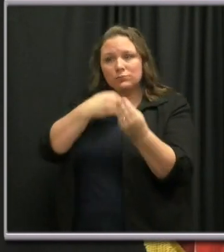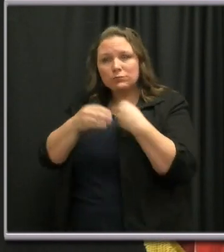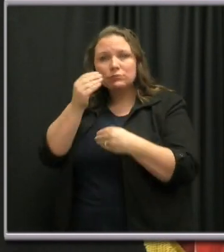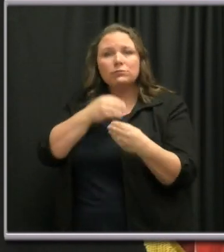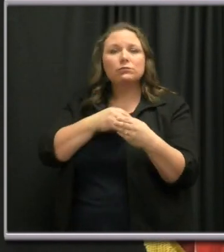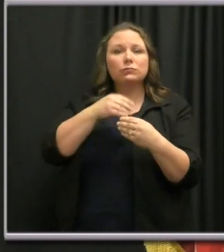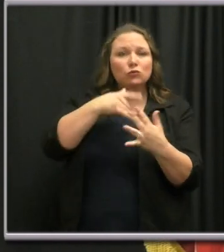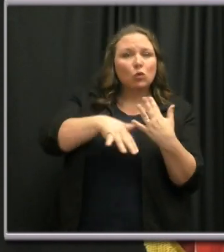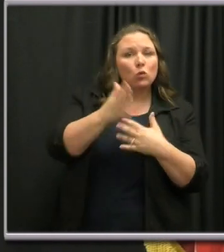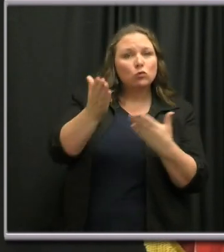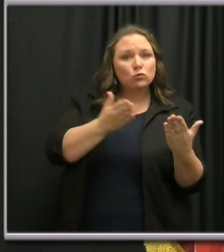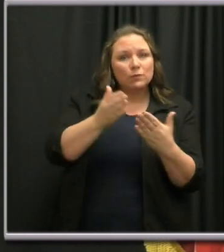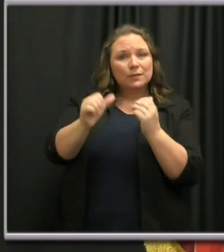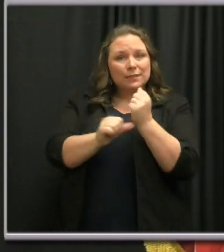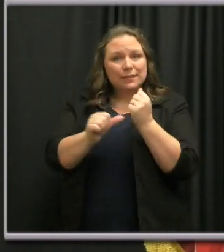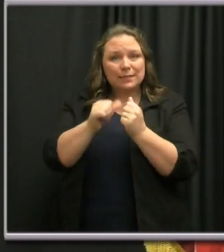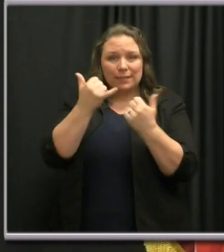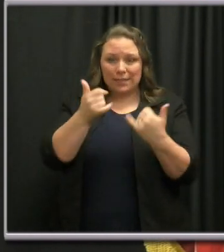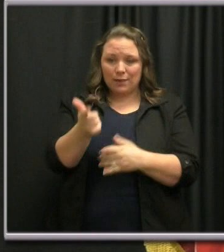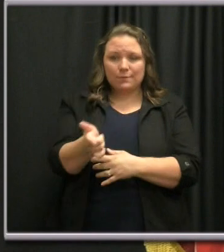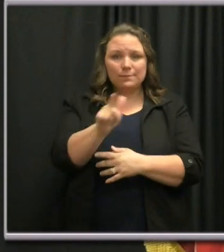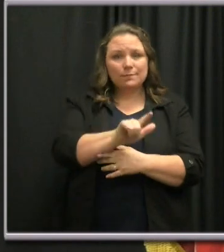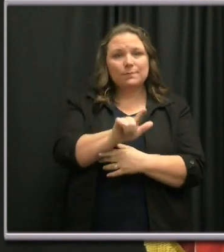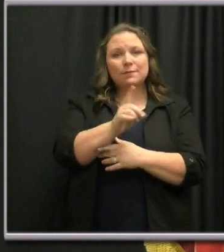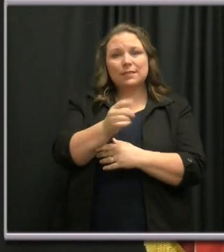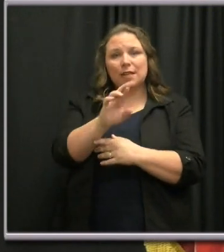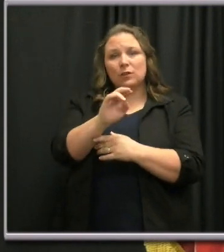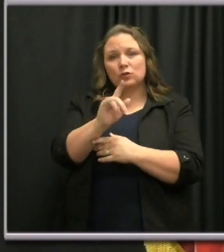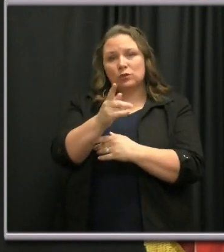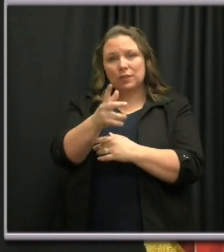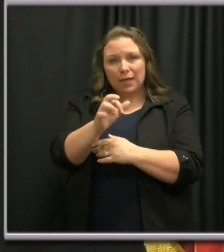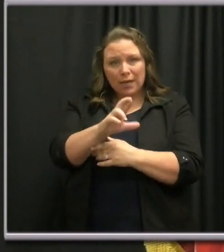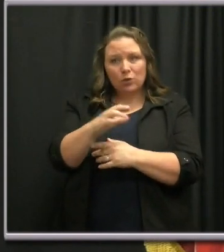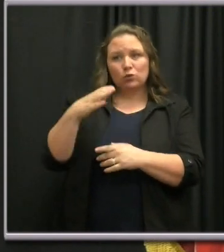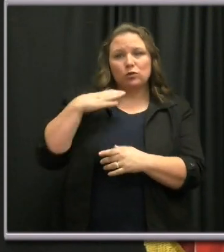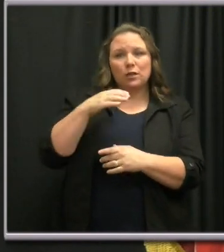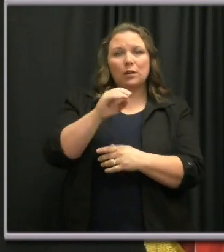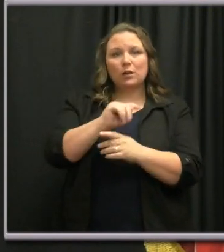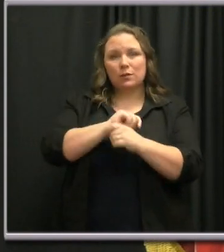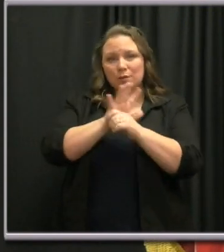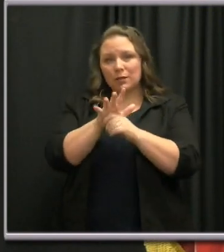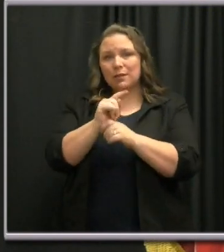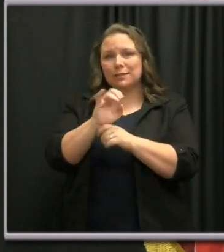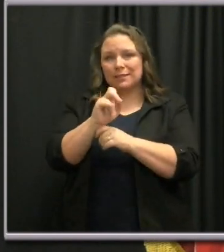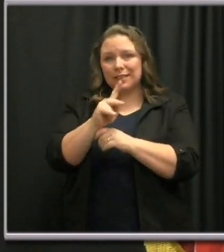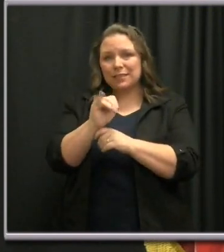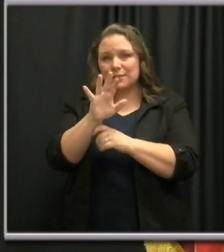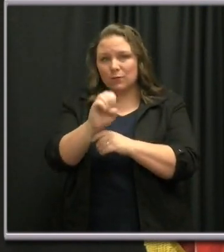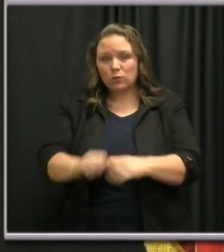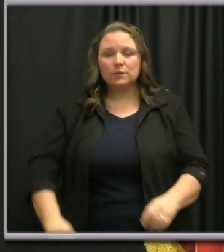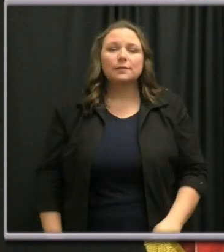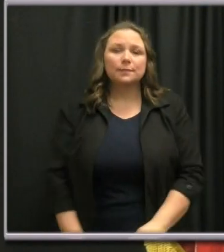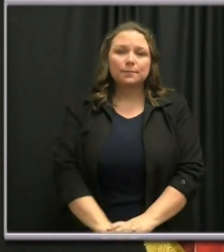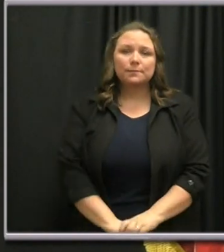assistance. And with that, I'll turn it over to Dr. Alex Jahangir, Chair of the Metro Coronavirus Task Force.